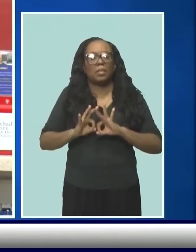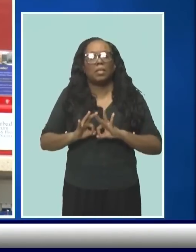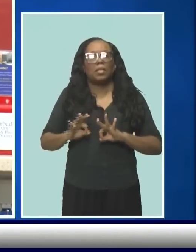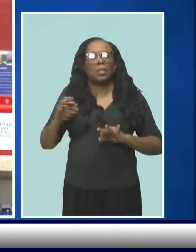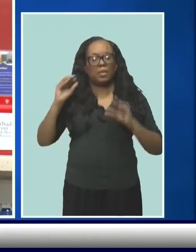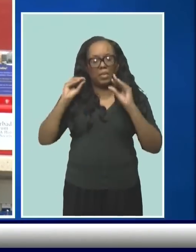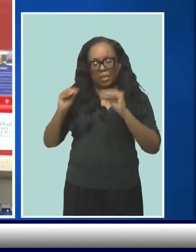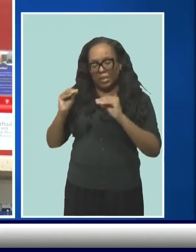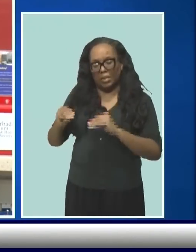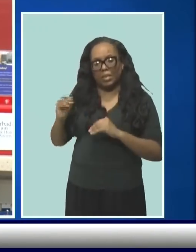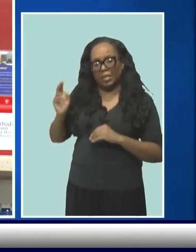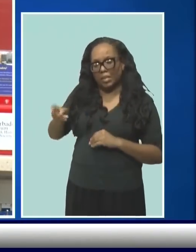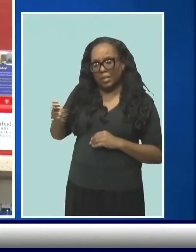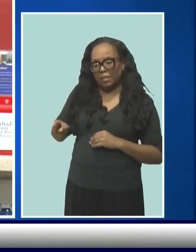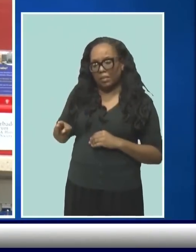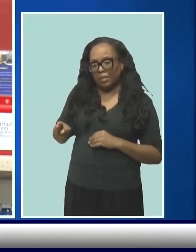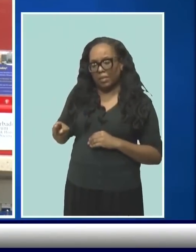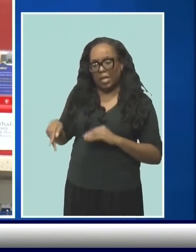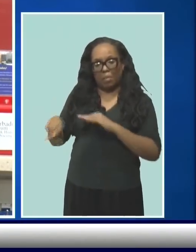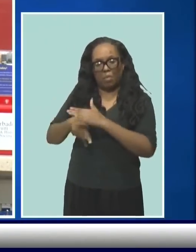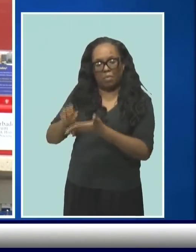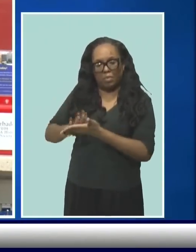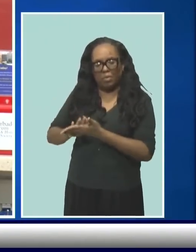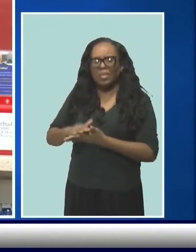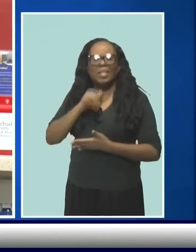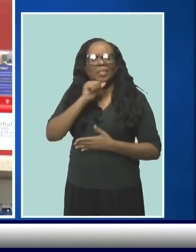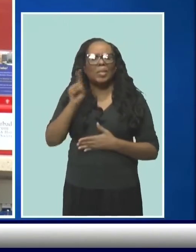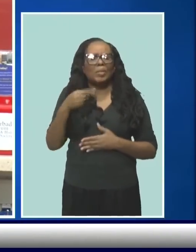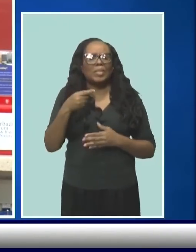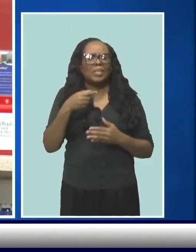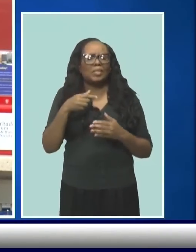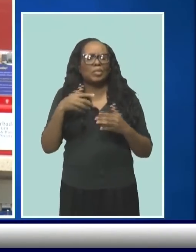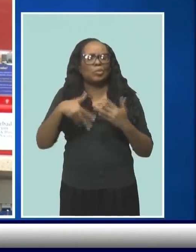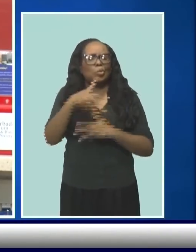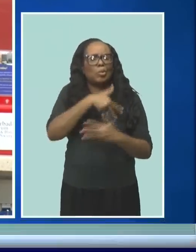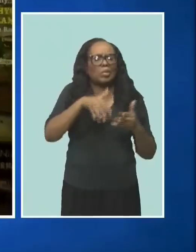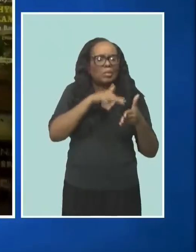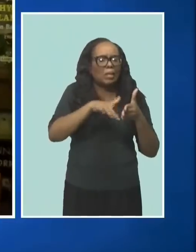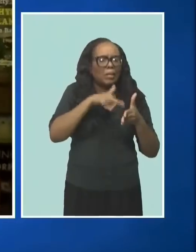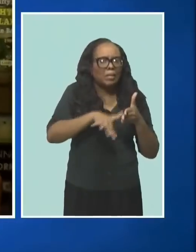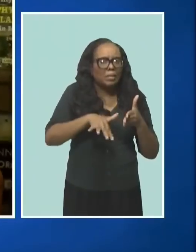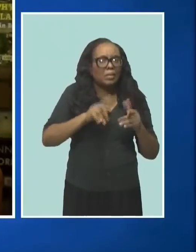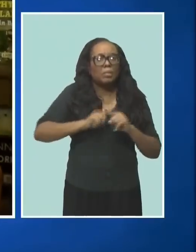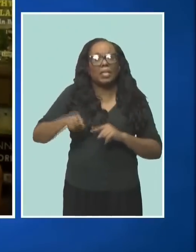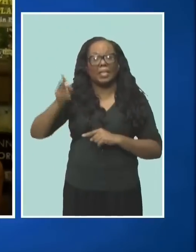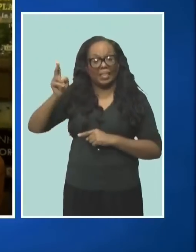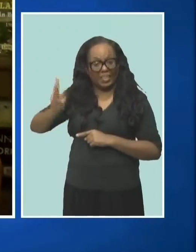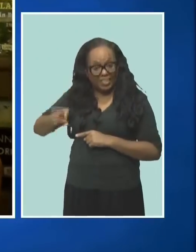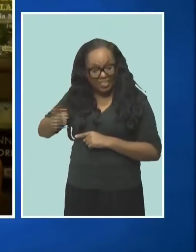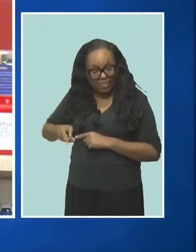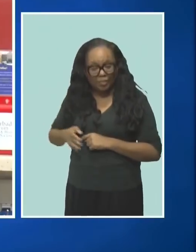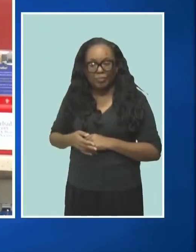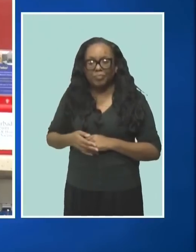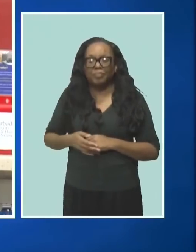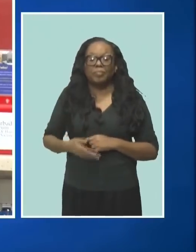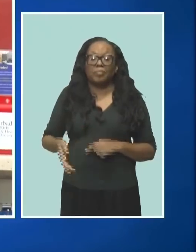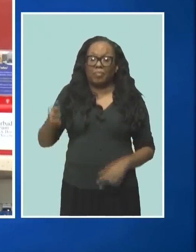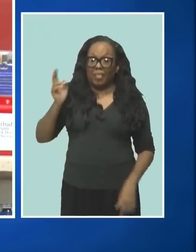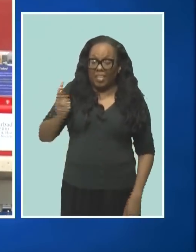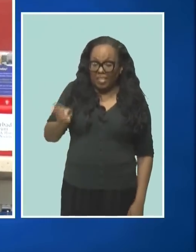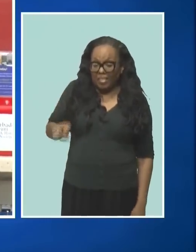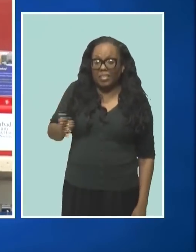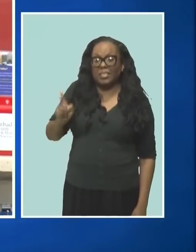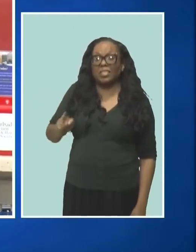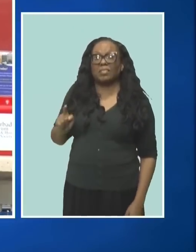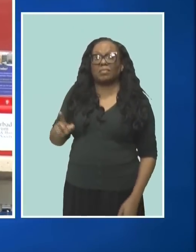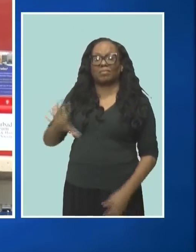level, not just social studies, but history as well. History and heritage should also be embedded